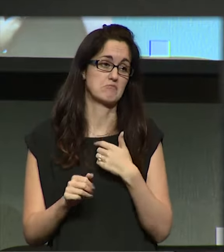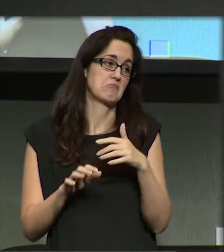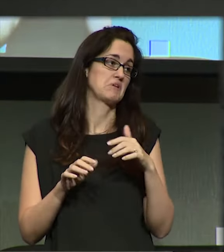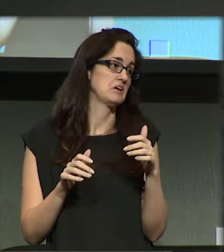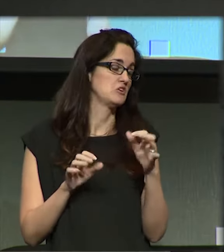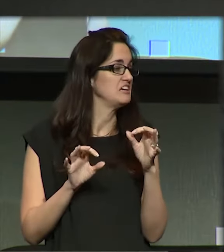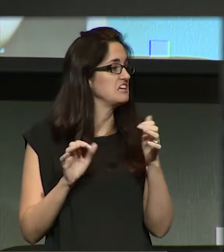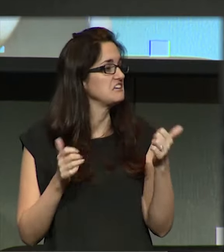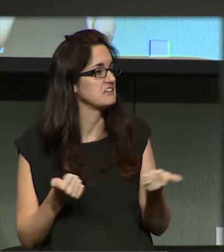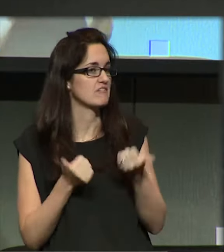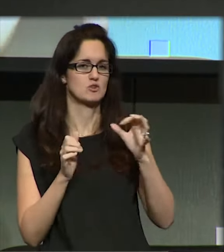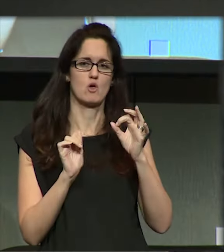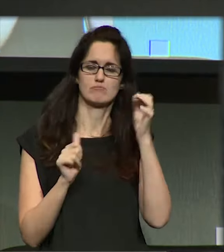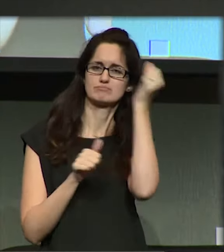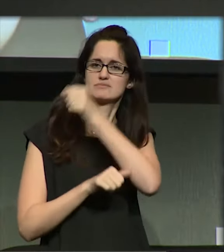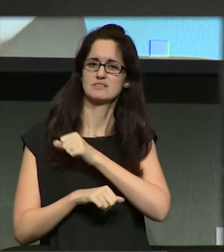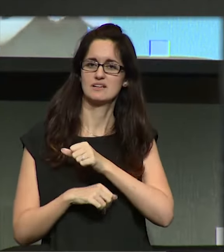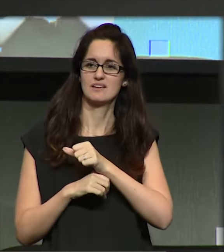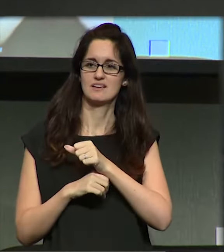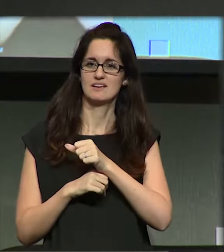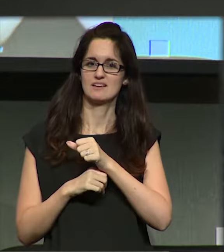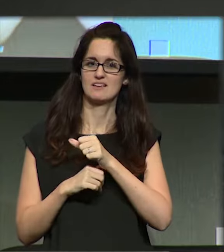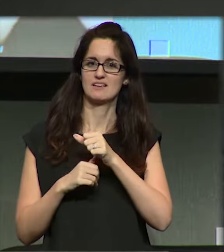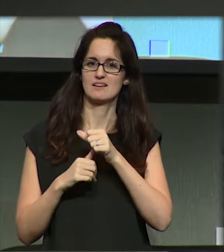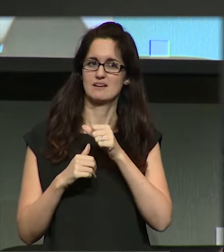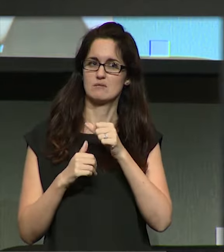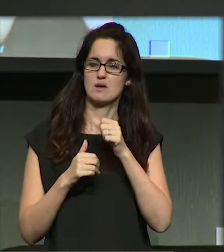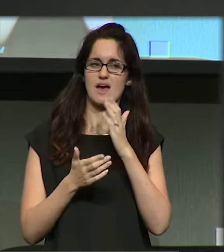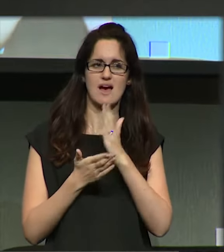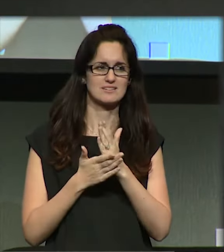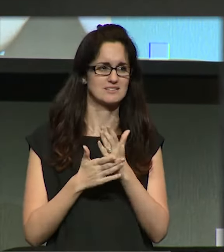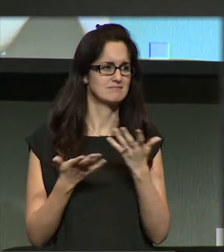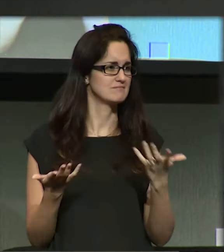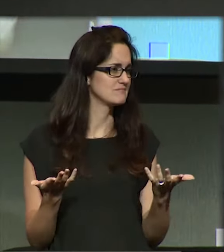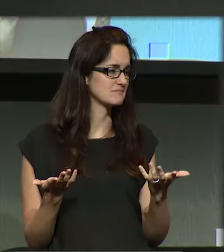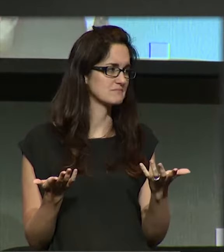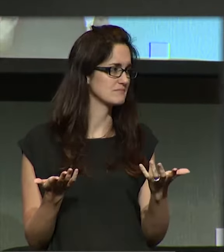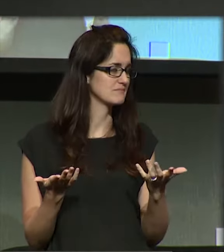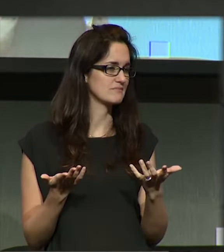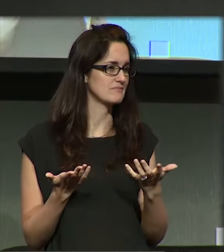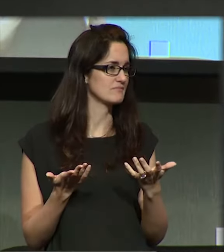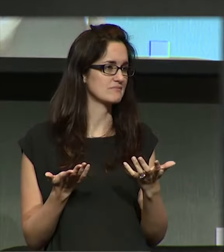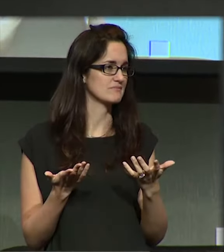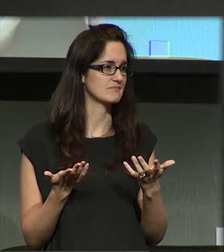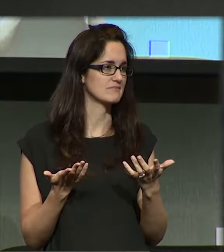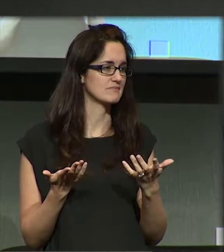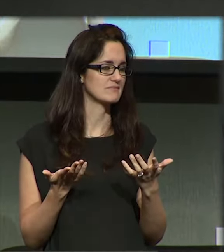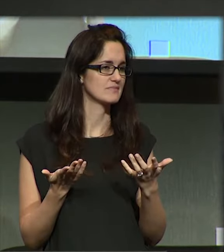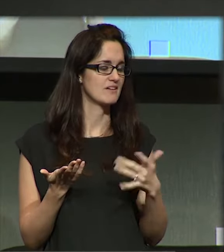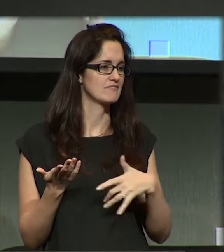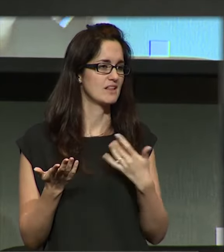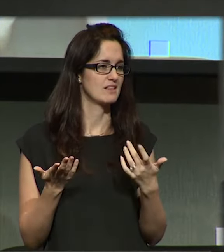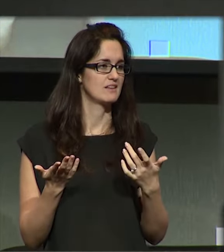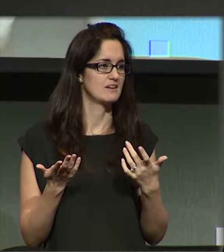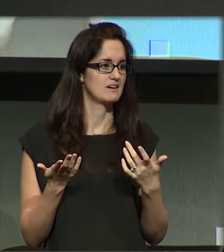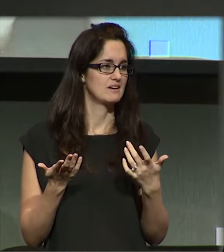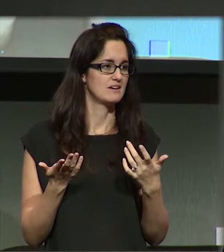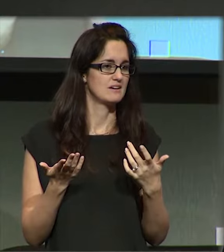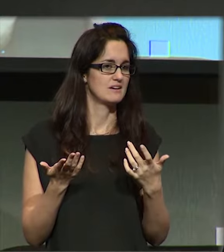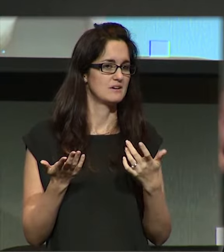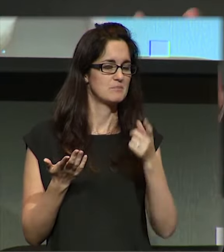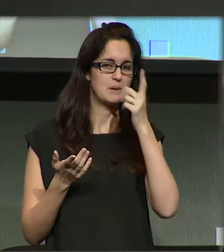saw me as good to have there for the rugby league team and to win the open grand final, but not really, nobody ever kind of